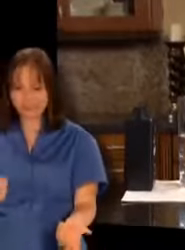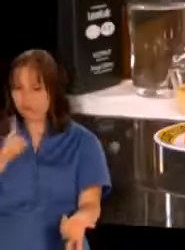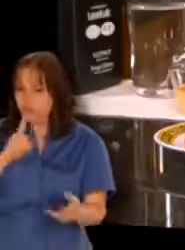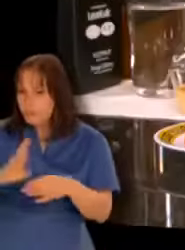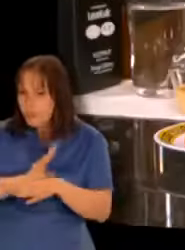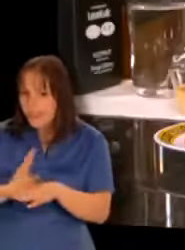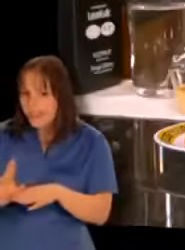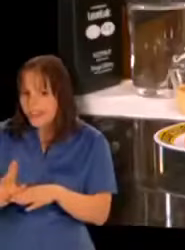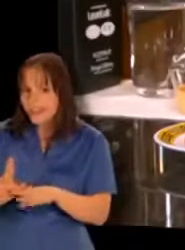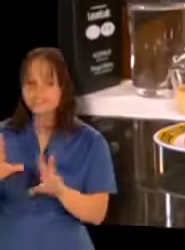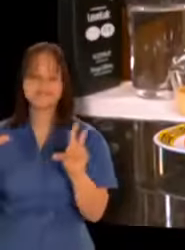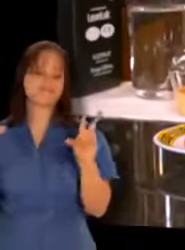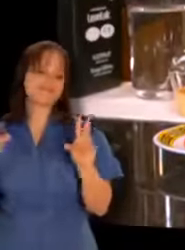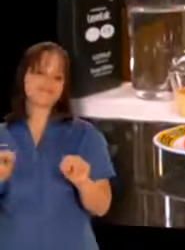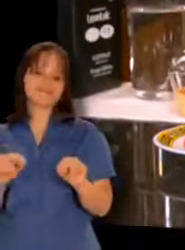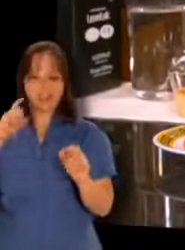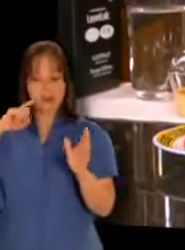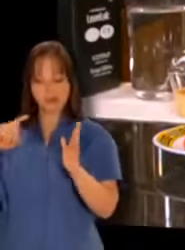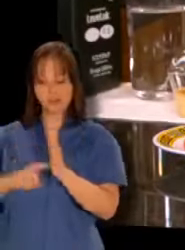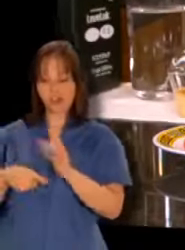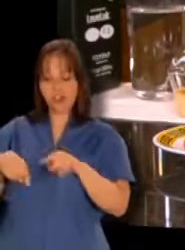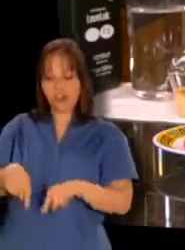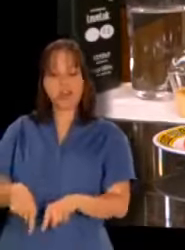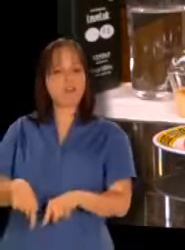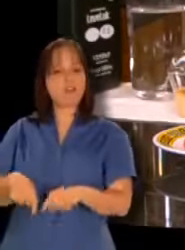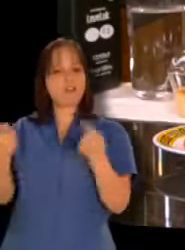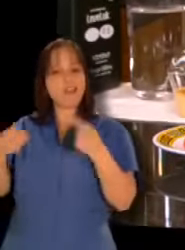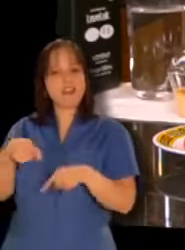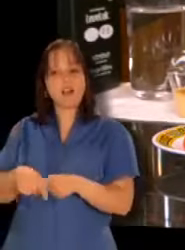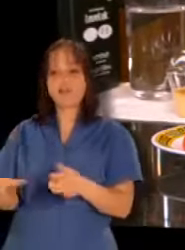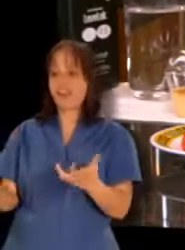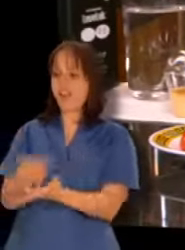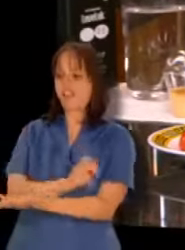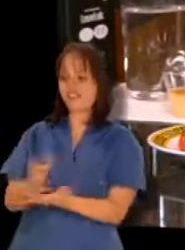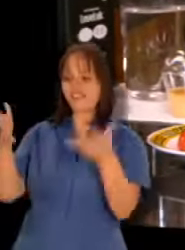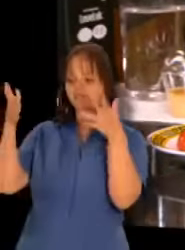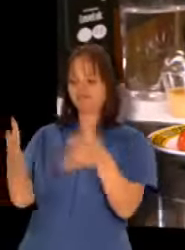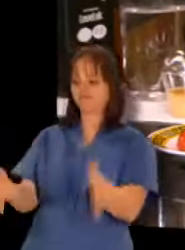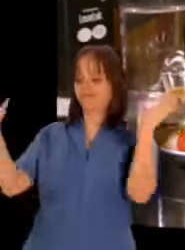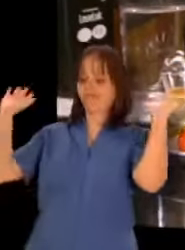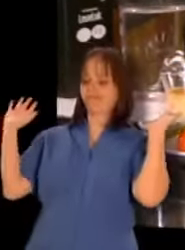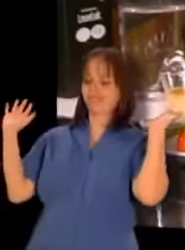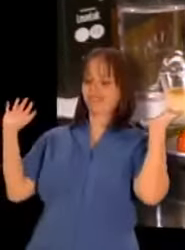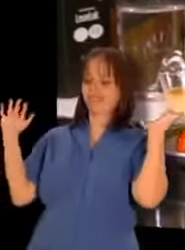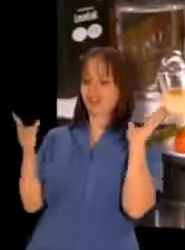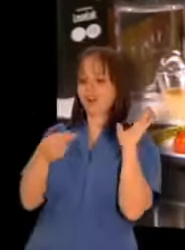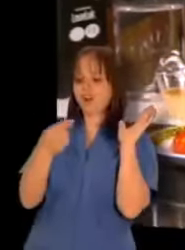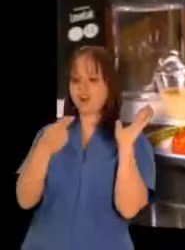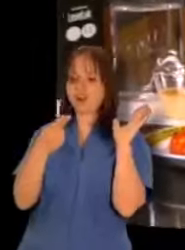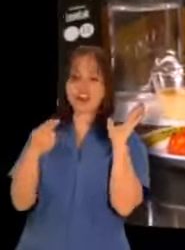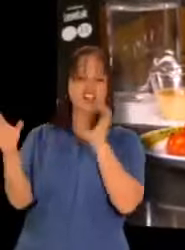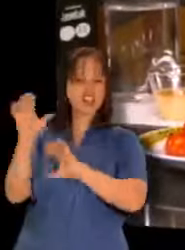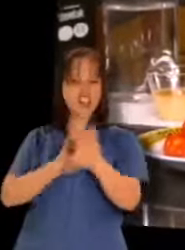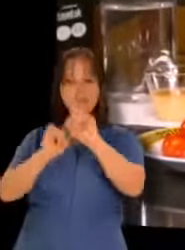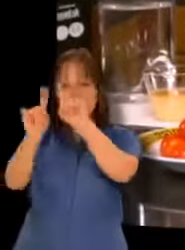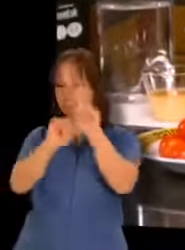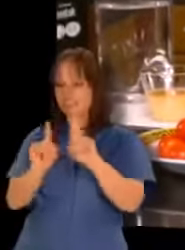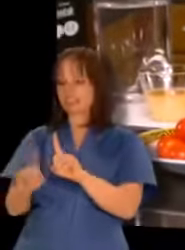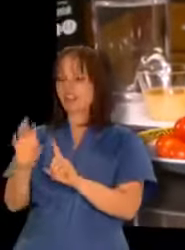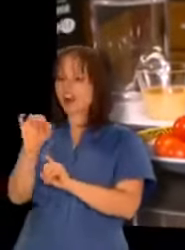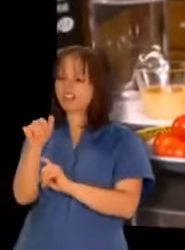you really? No. Notice what just came off the tomatoes. Everything. Herbicides, pesticides,